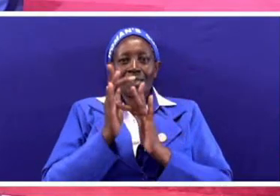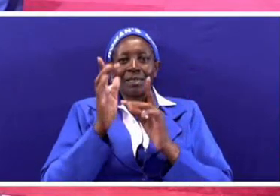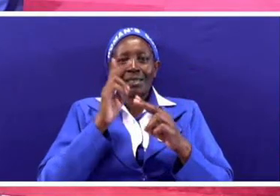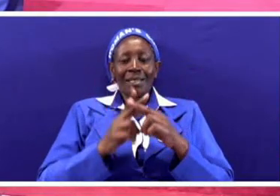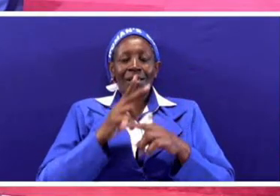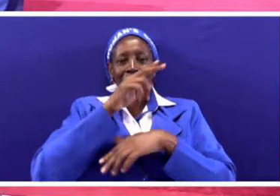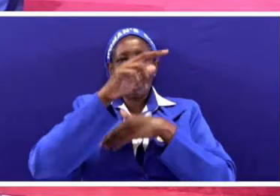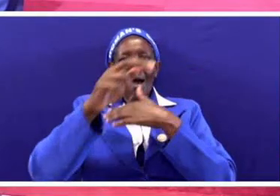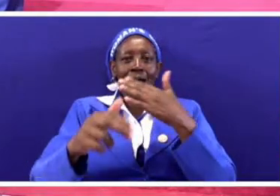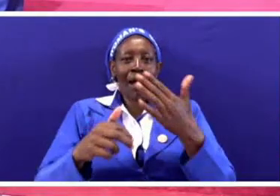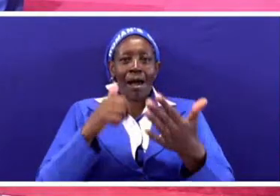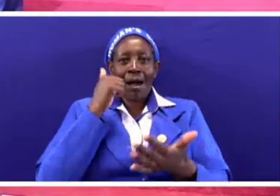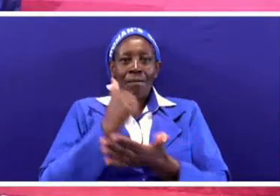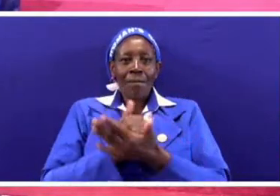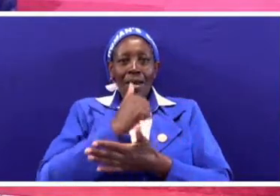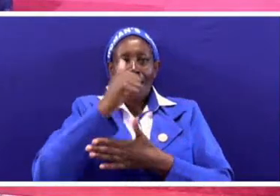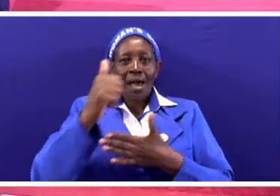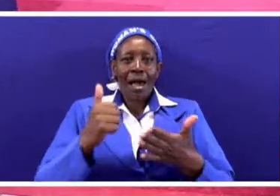amen, amen, amen. Amen.